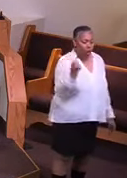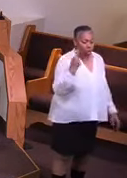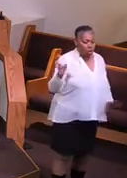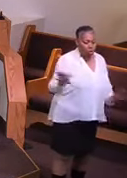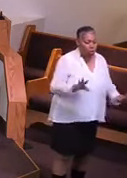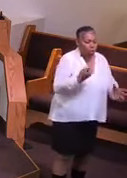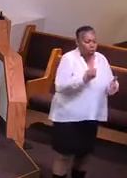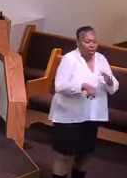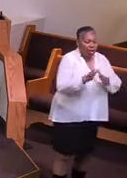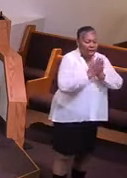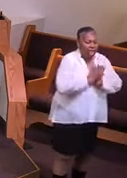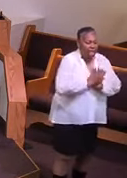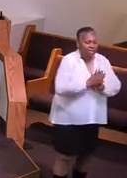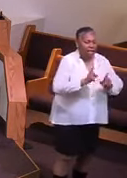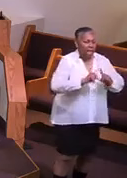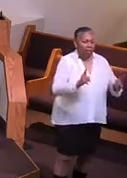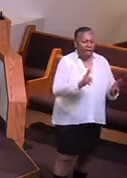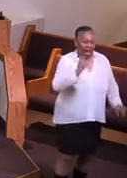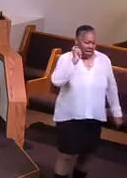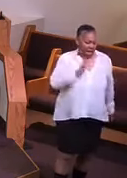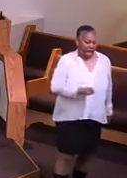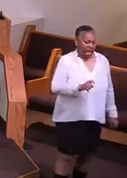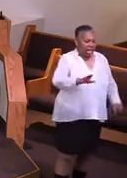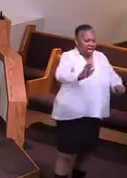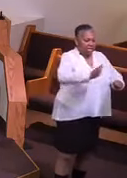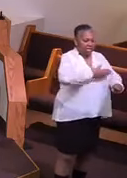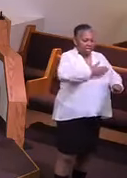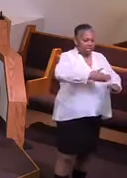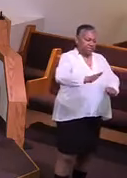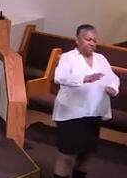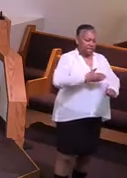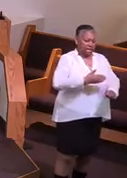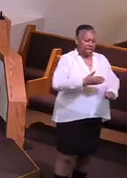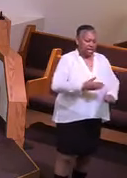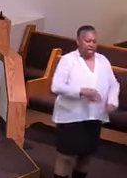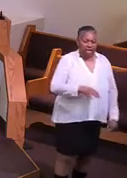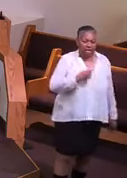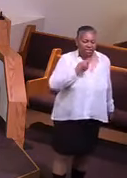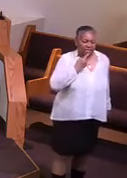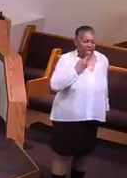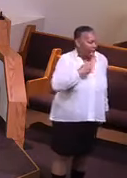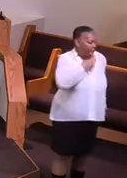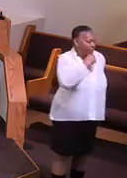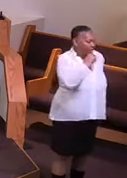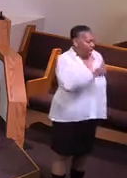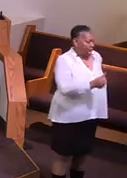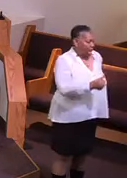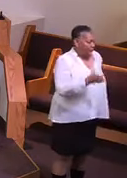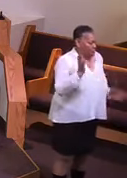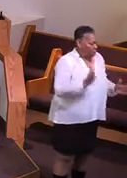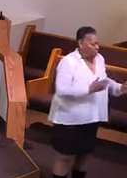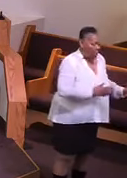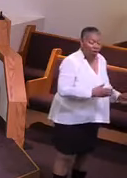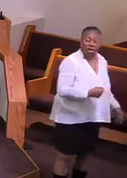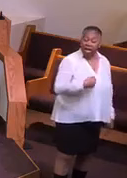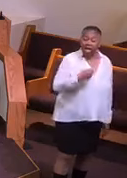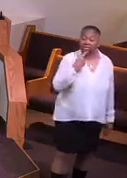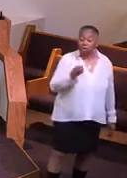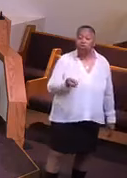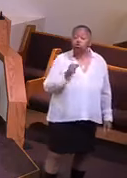just had a scene and then had the nerve to say, I'm not out of order, and I couldn't clearly say that you are